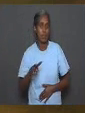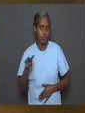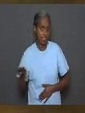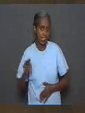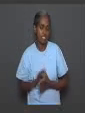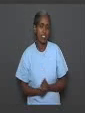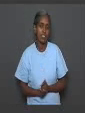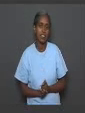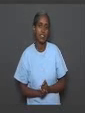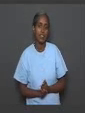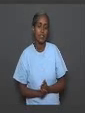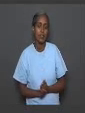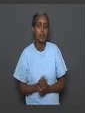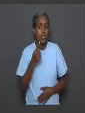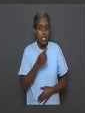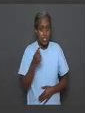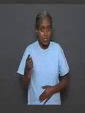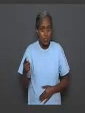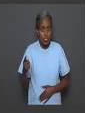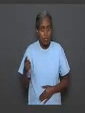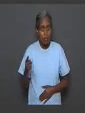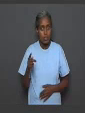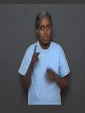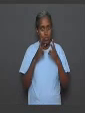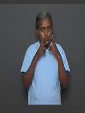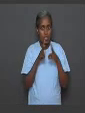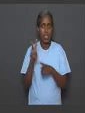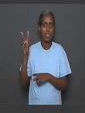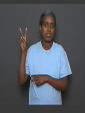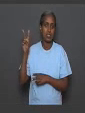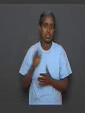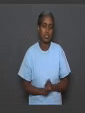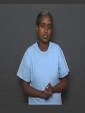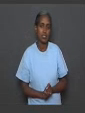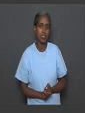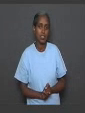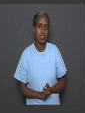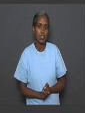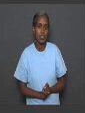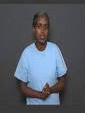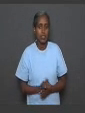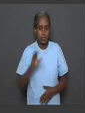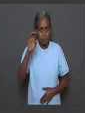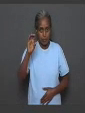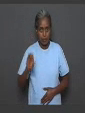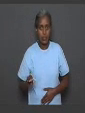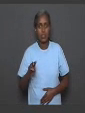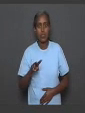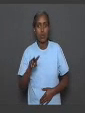vectors. Each of them should look like this. The column